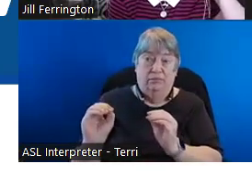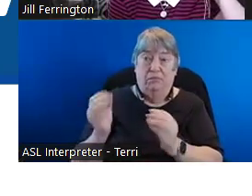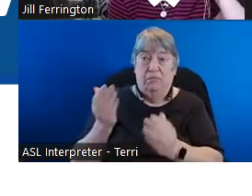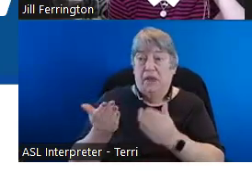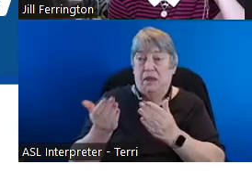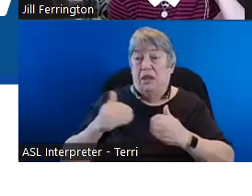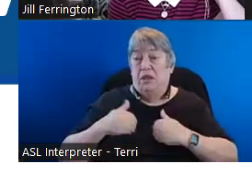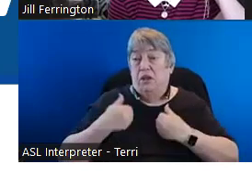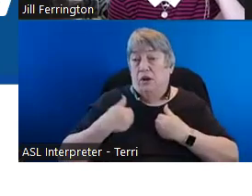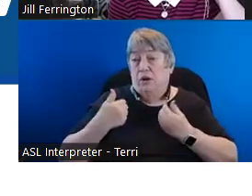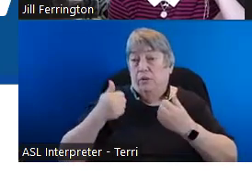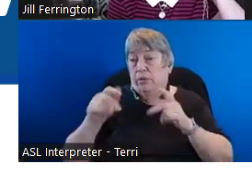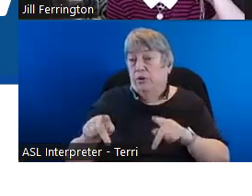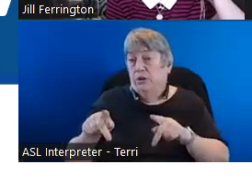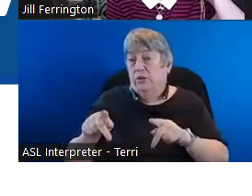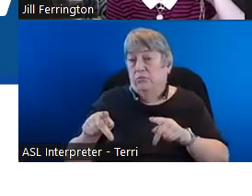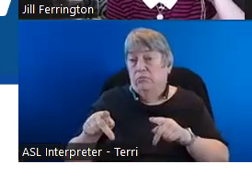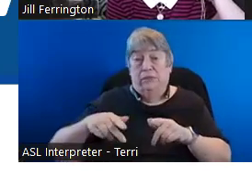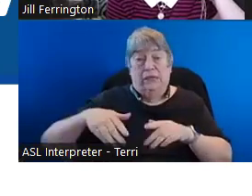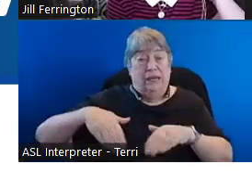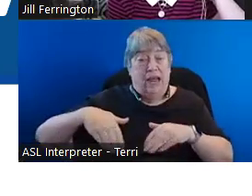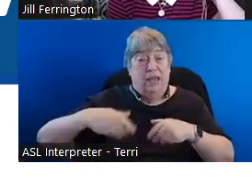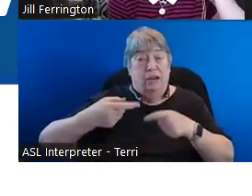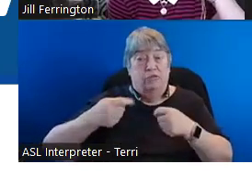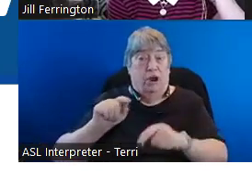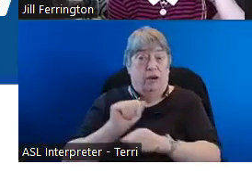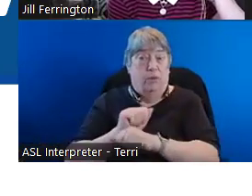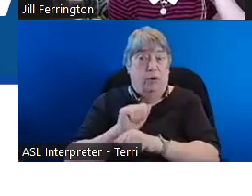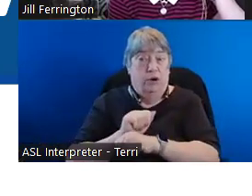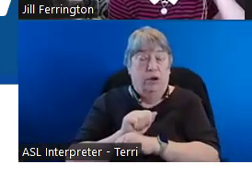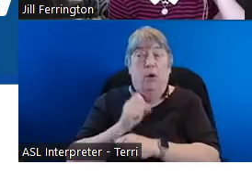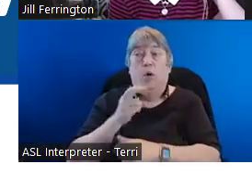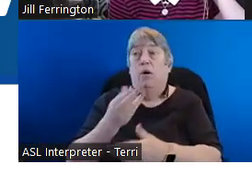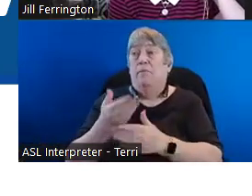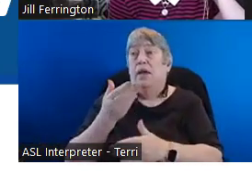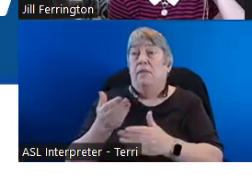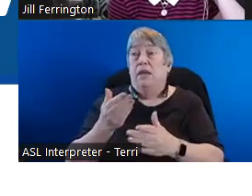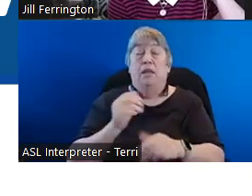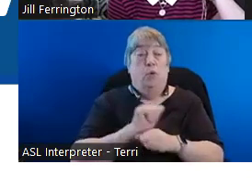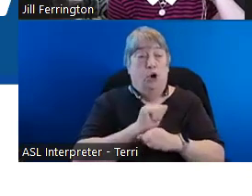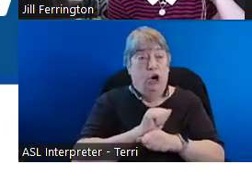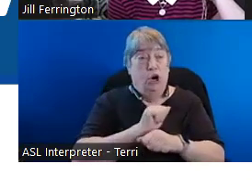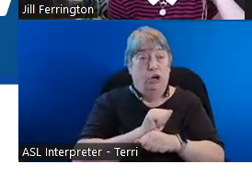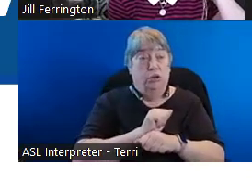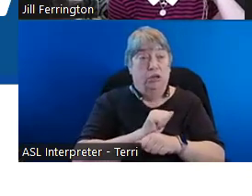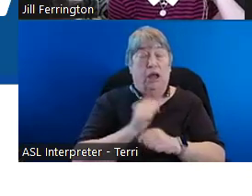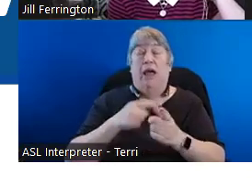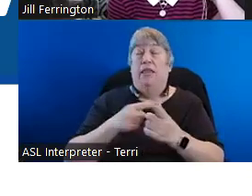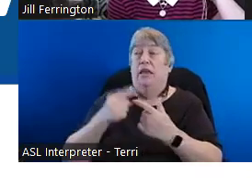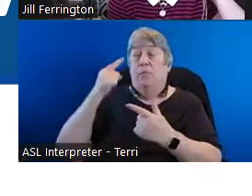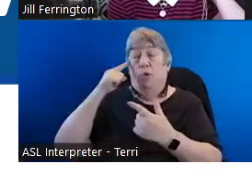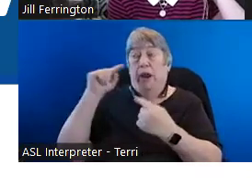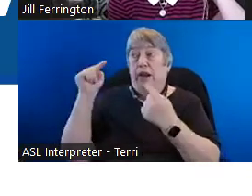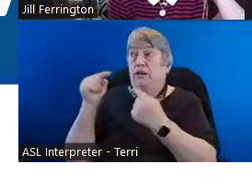younger individual that's never yet tried employment, or after brain injury, they may have not ever attempted to go back to